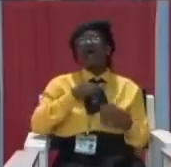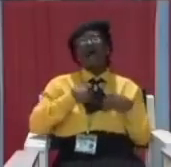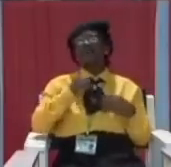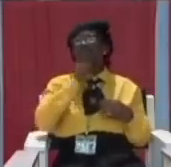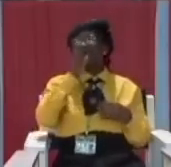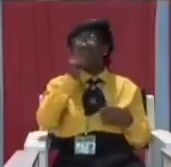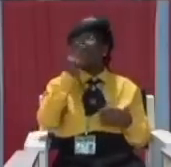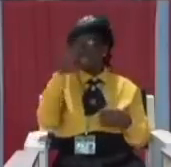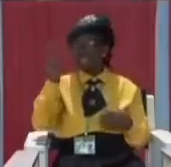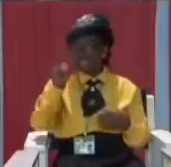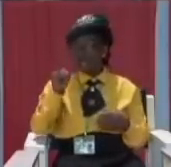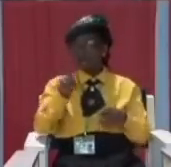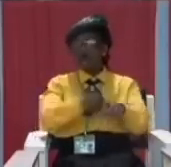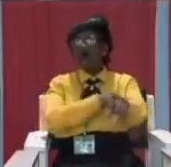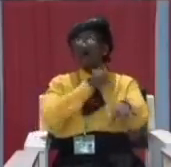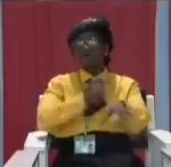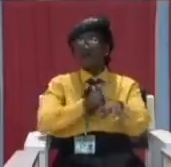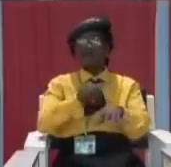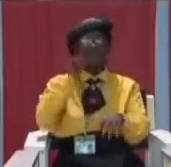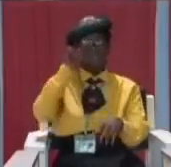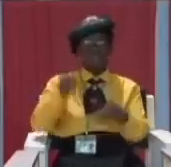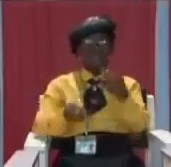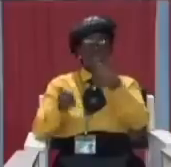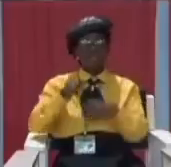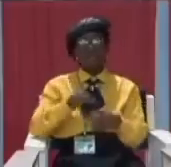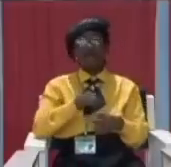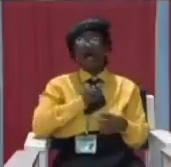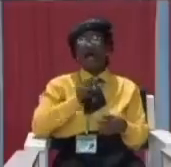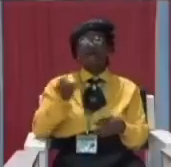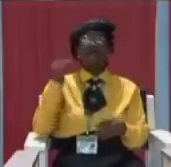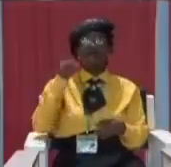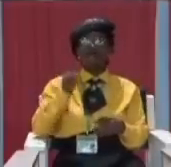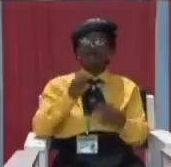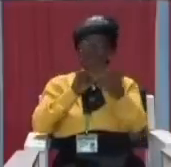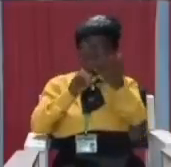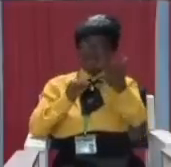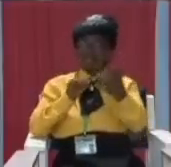And she came. And I was expecting